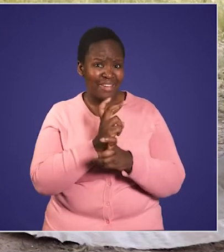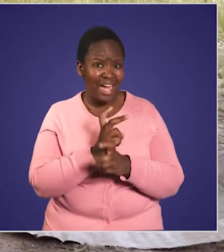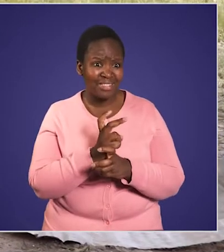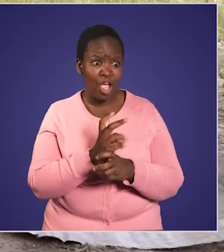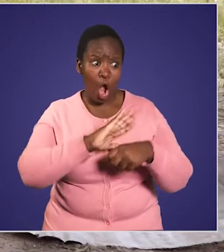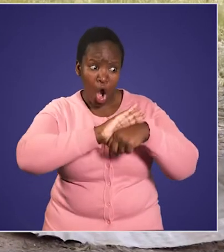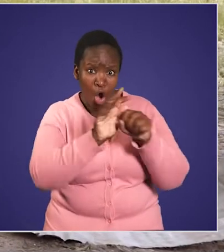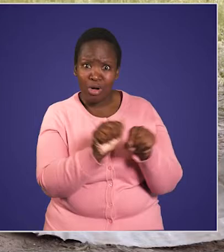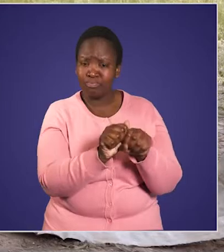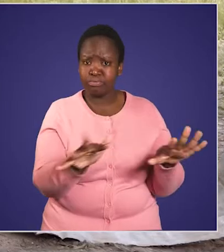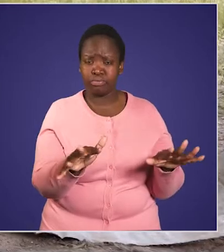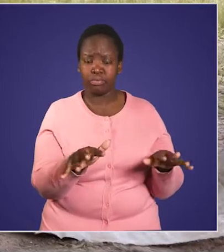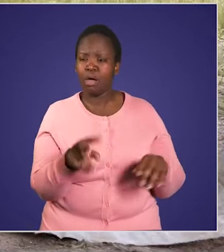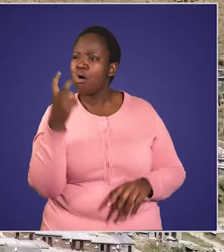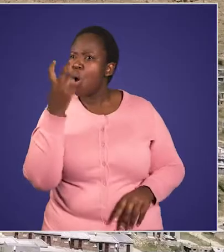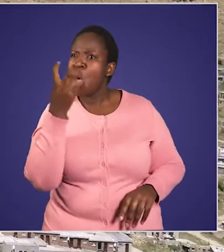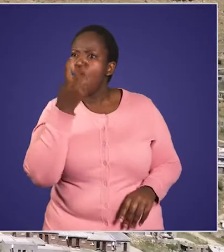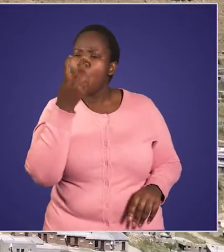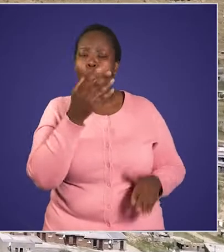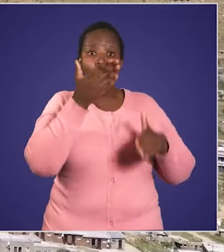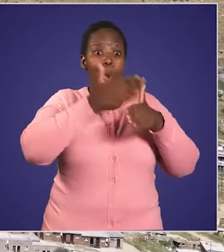you'll find there are no jobs because of COVID.